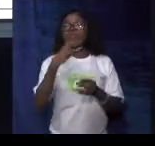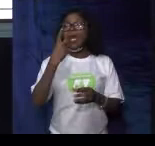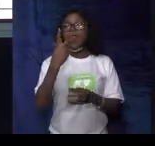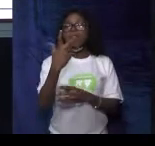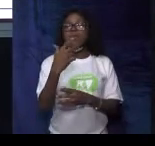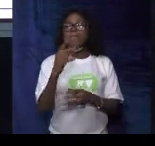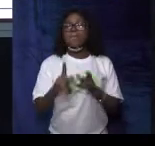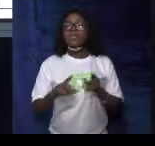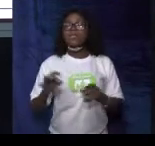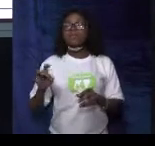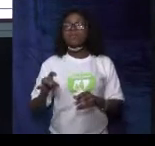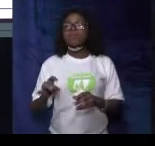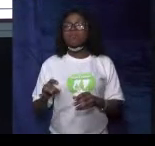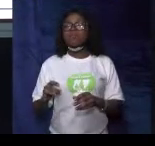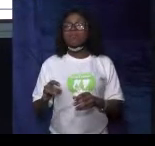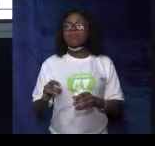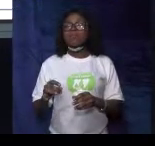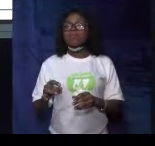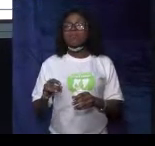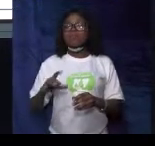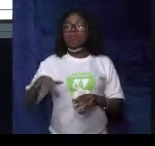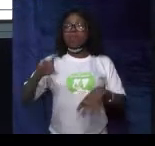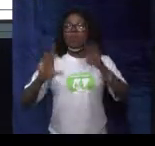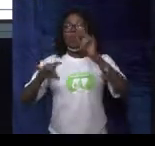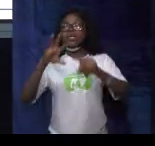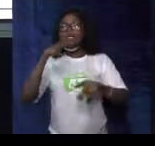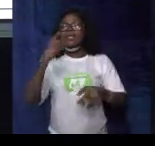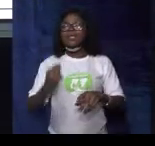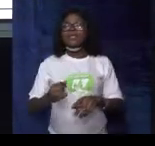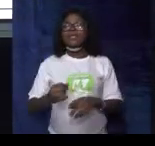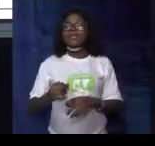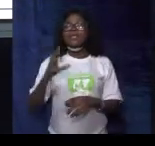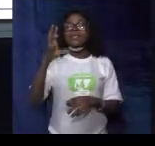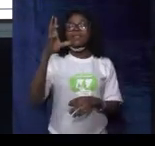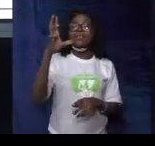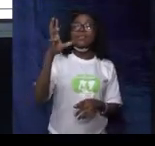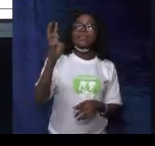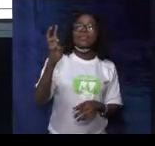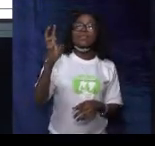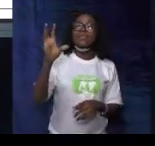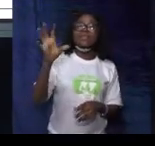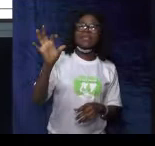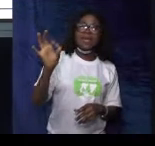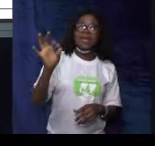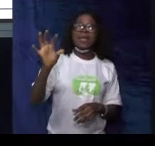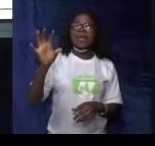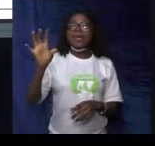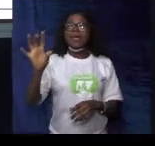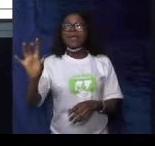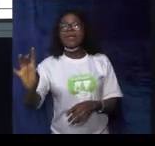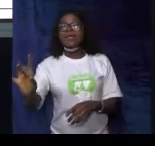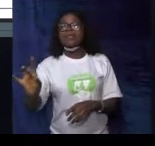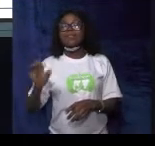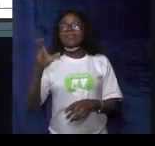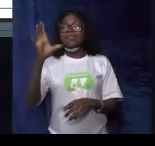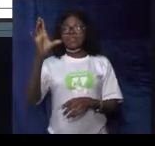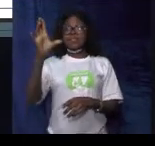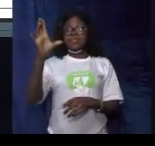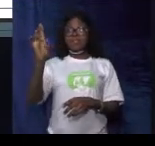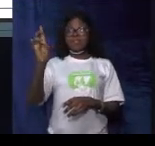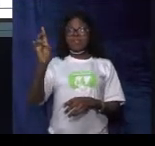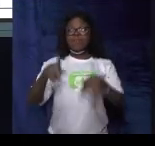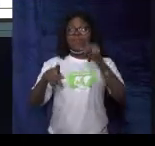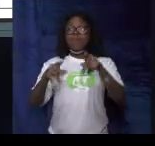3 pieces. And the correct answer to this will be New York City. Options are 6, 9, 7 and 8. So New York City